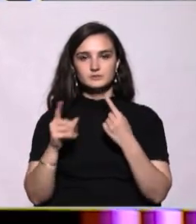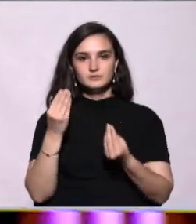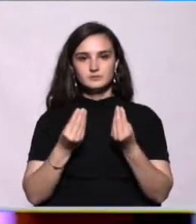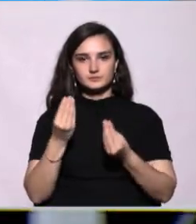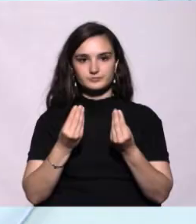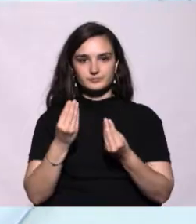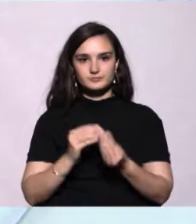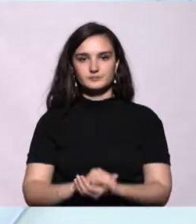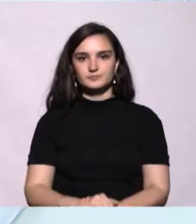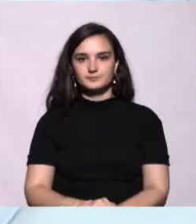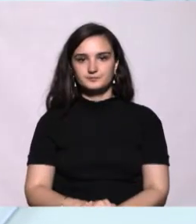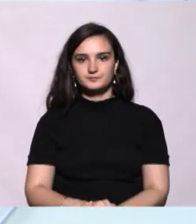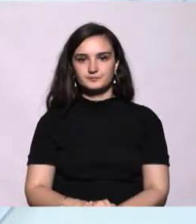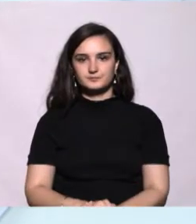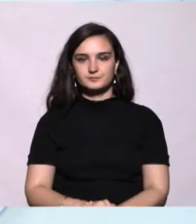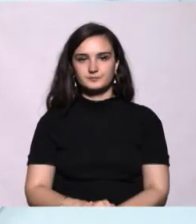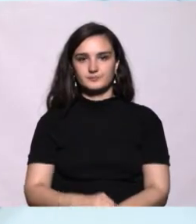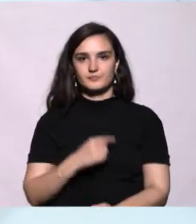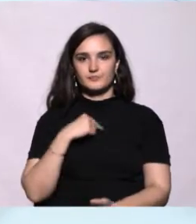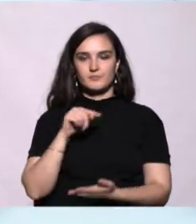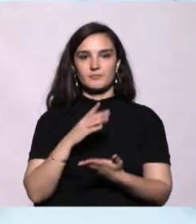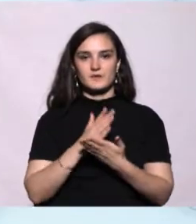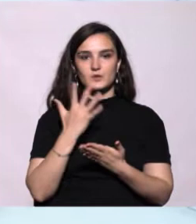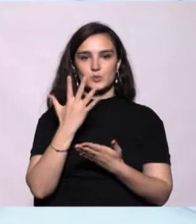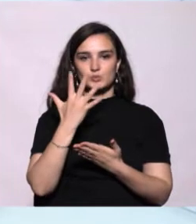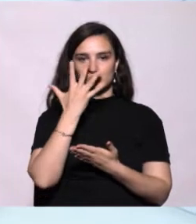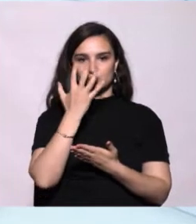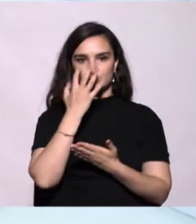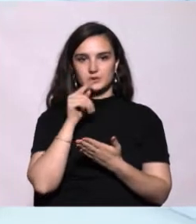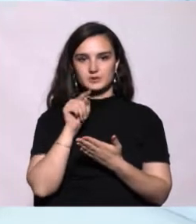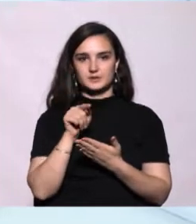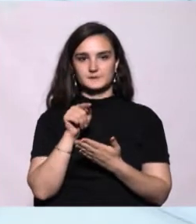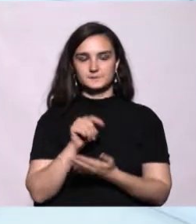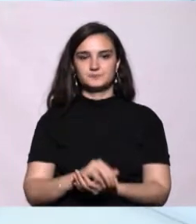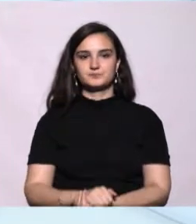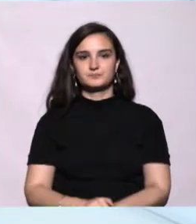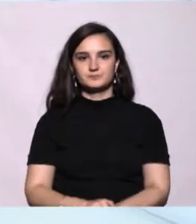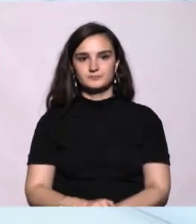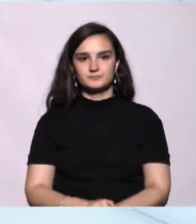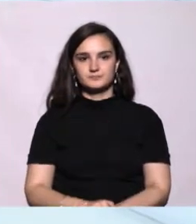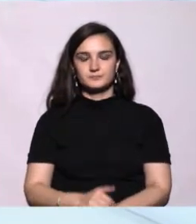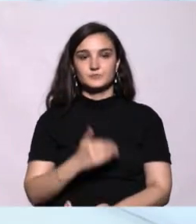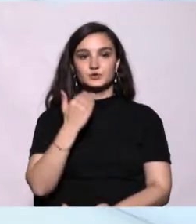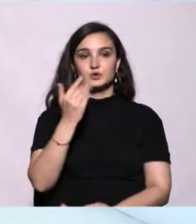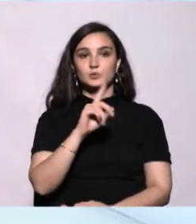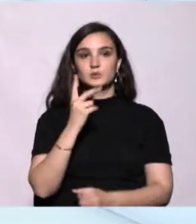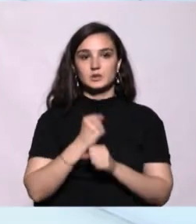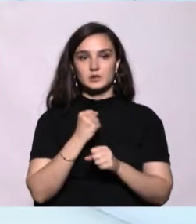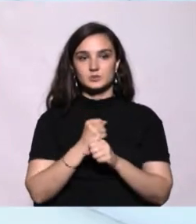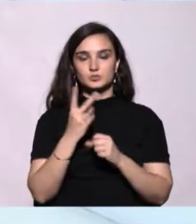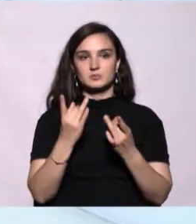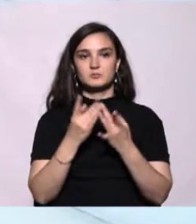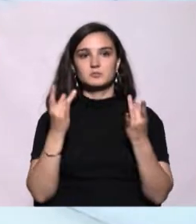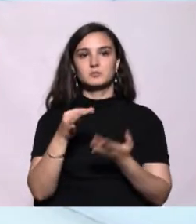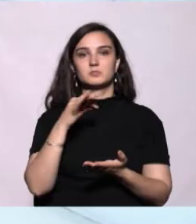game. Here I have five pictures. Your job is to tell